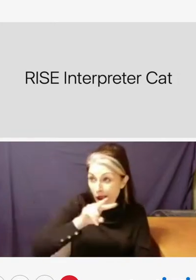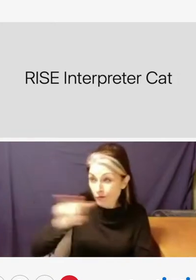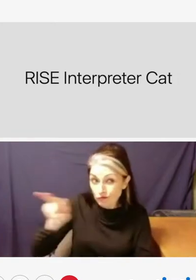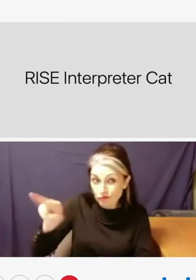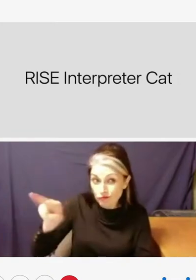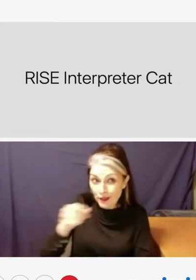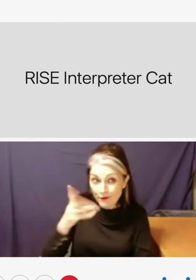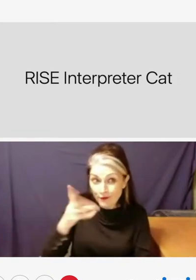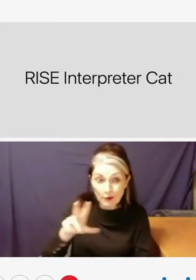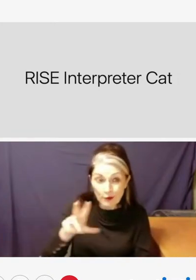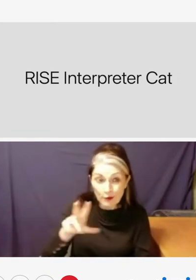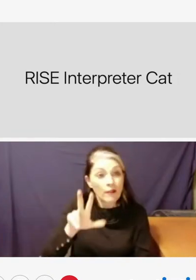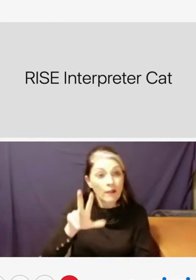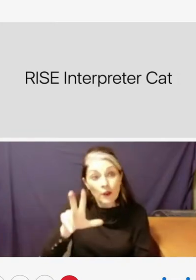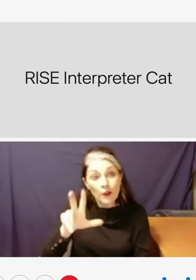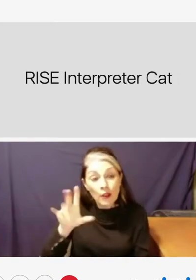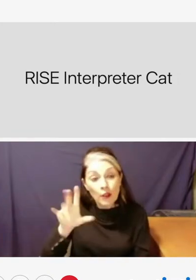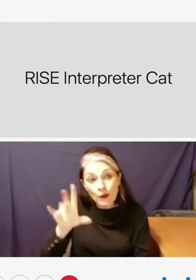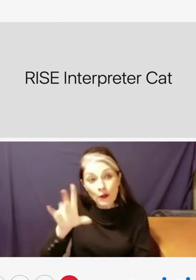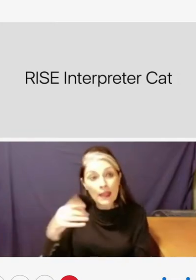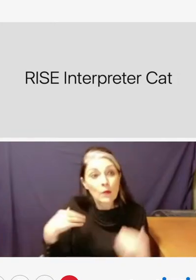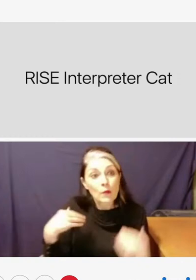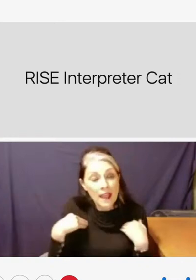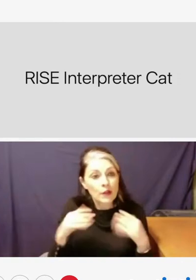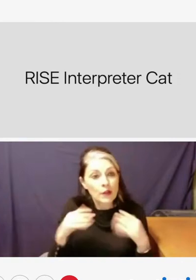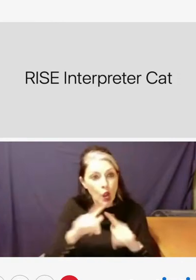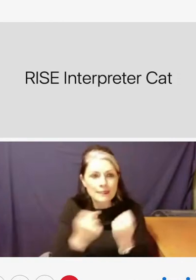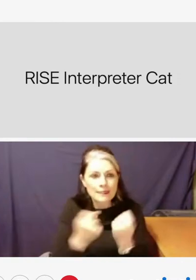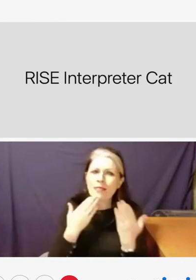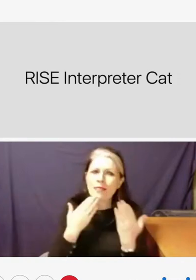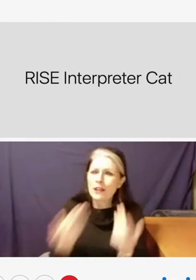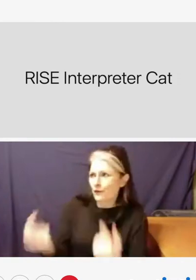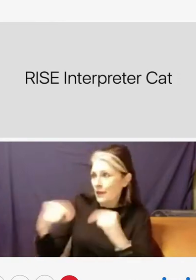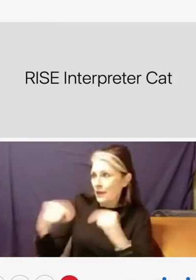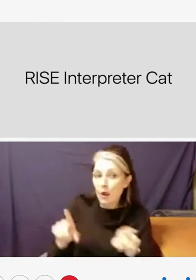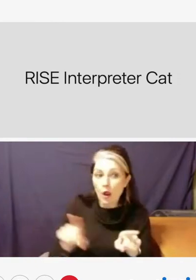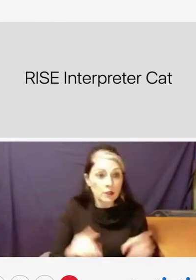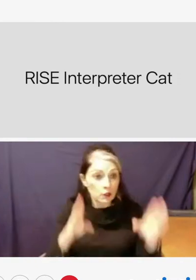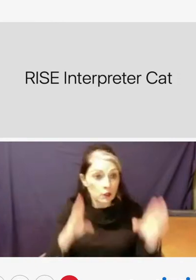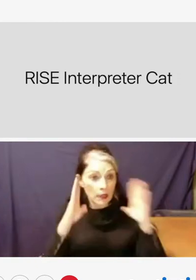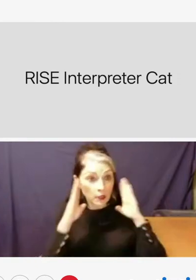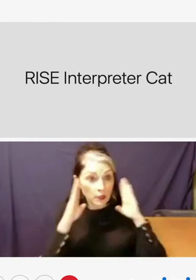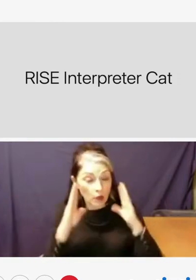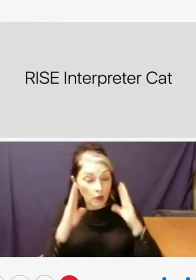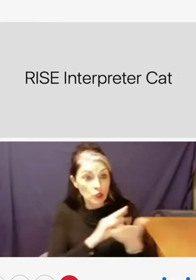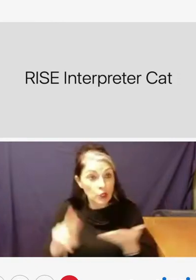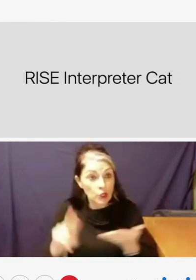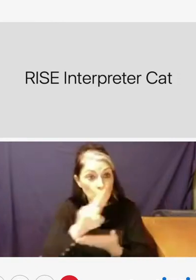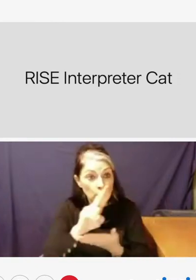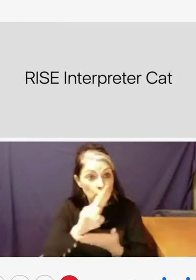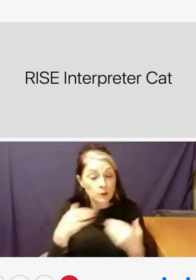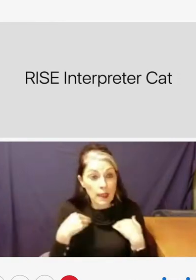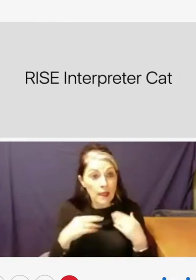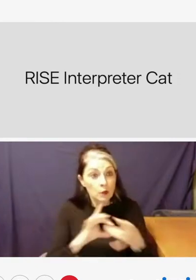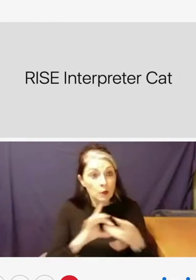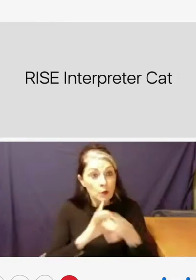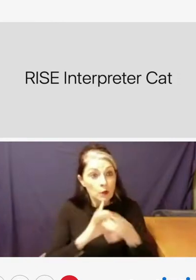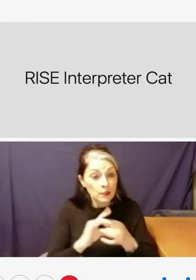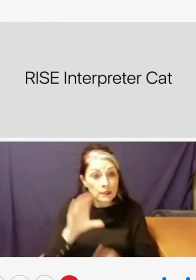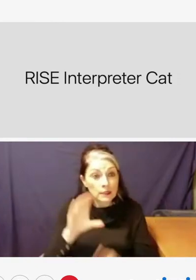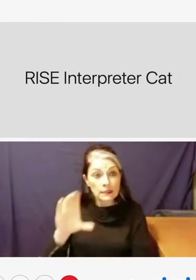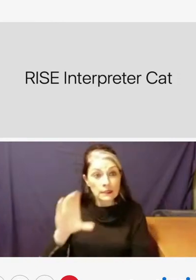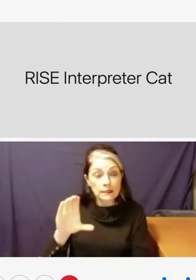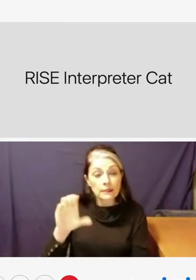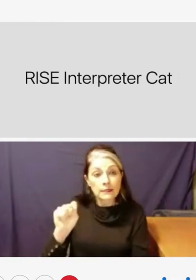our team thank you so much for coming um I want to also acknowledge the universities that we have these relationships with So Cal State sardino Cal State